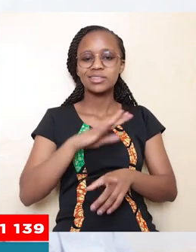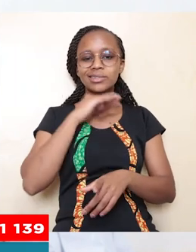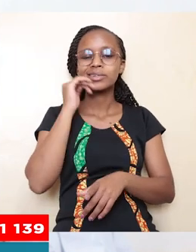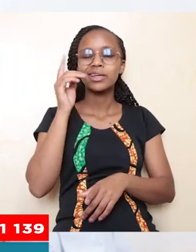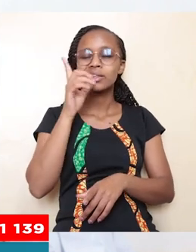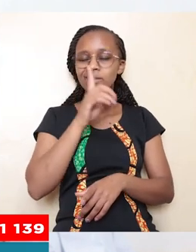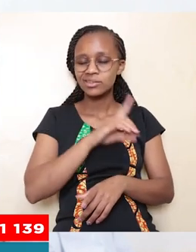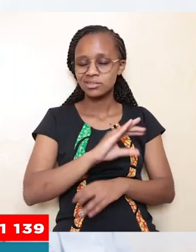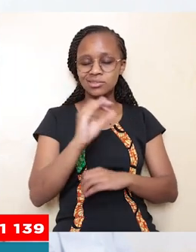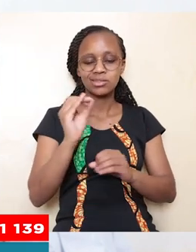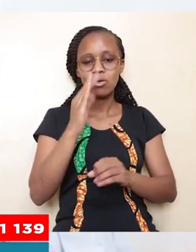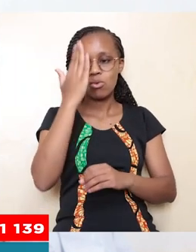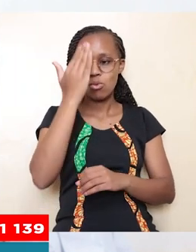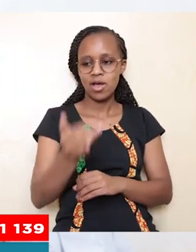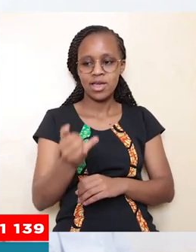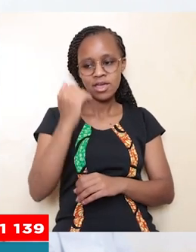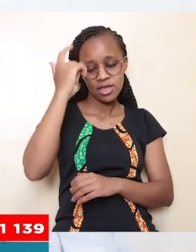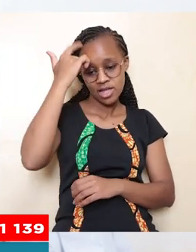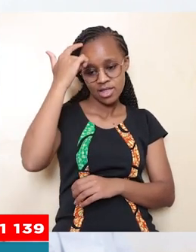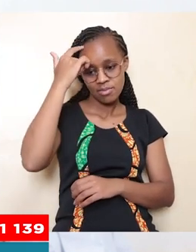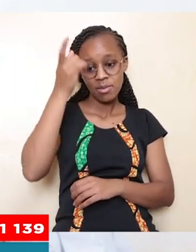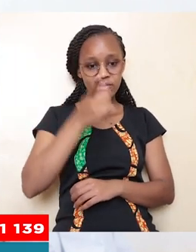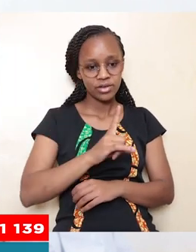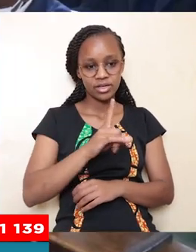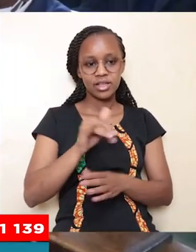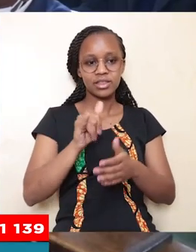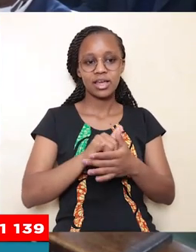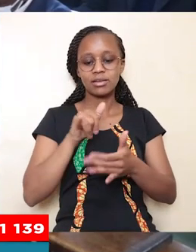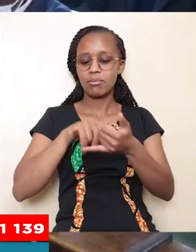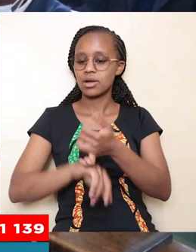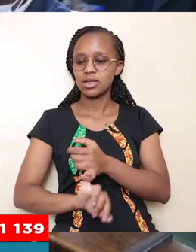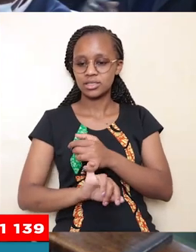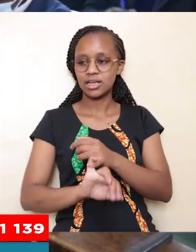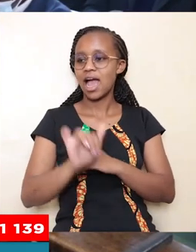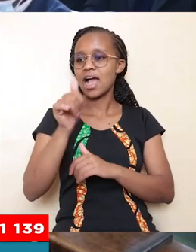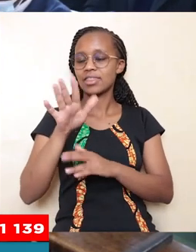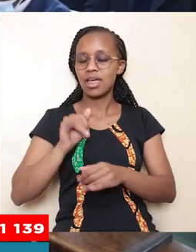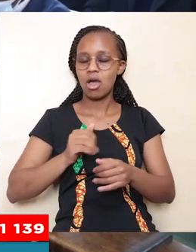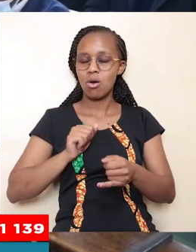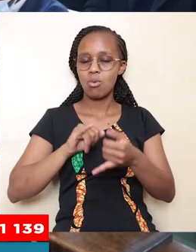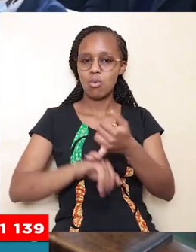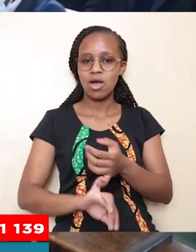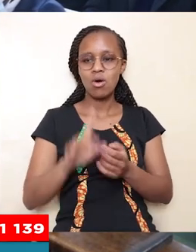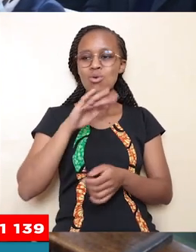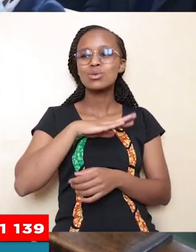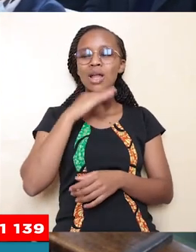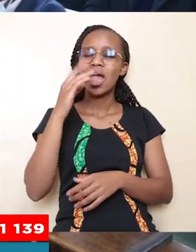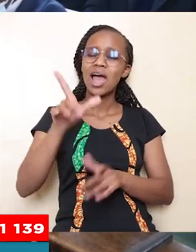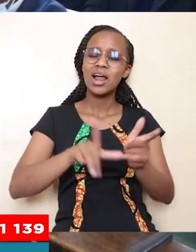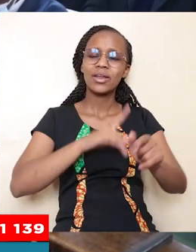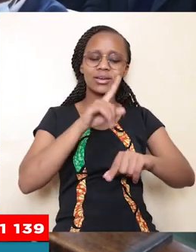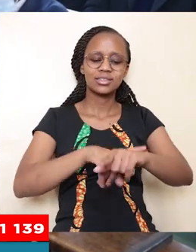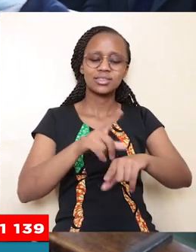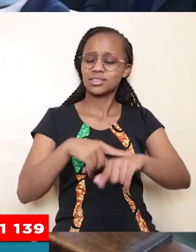death. Because we will remember that he was married to so-and-so, mwenye alikufa kitabo.